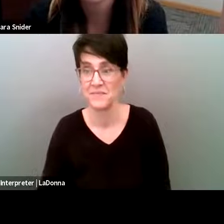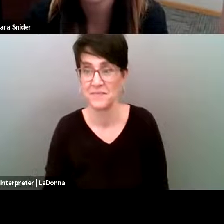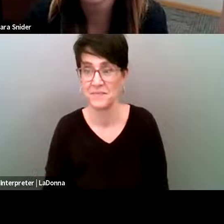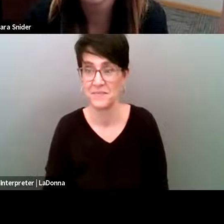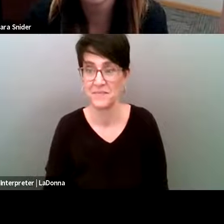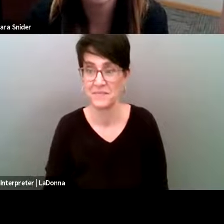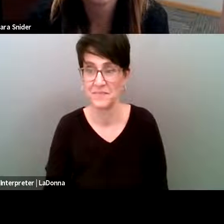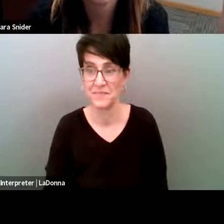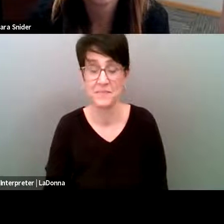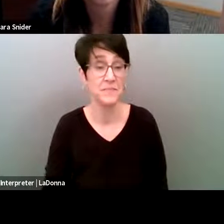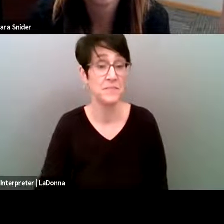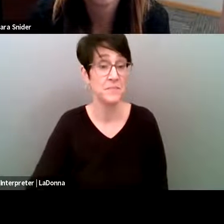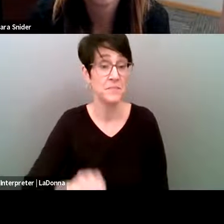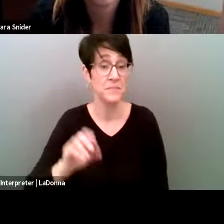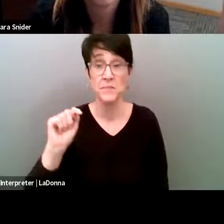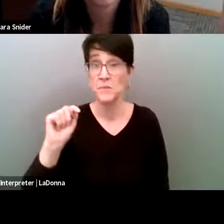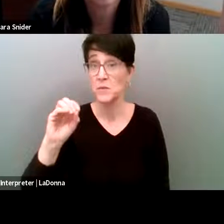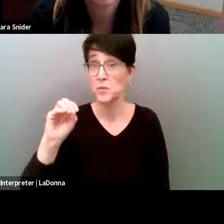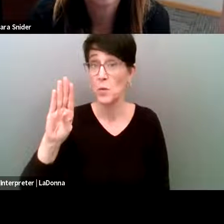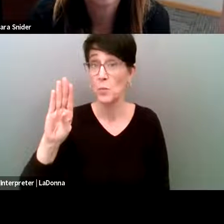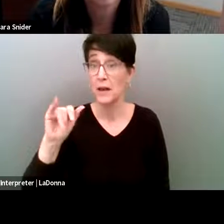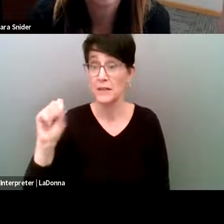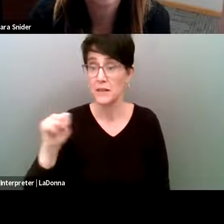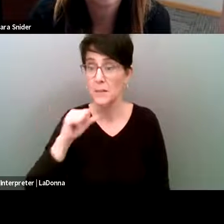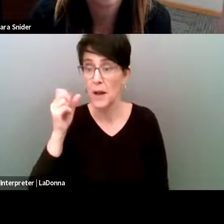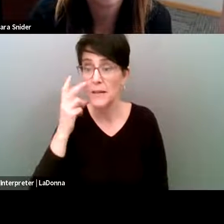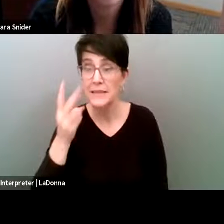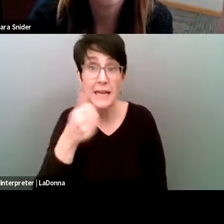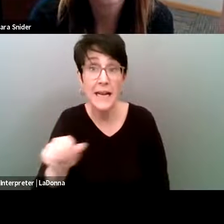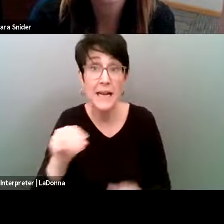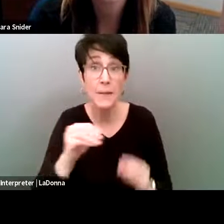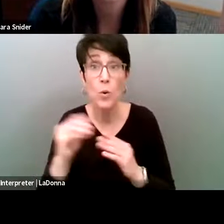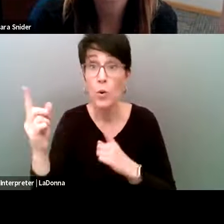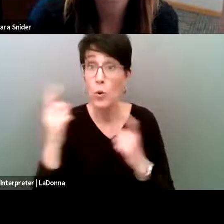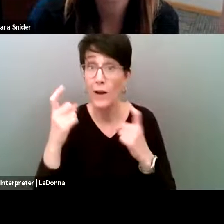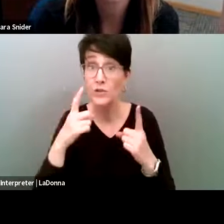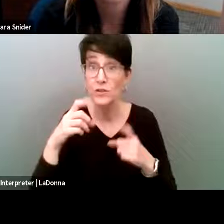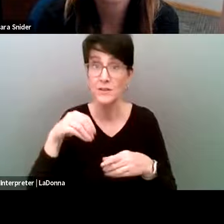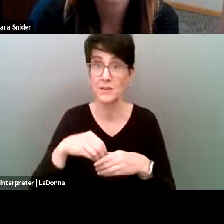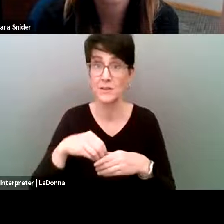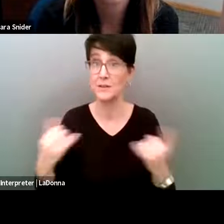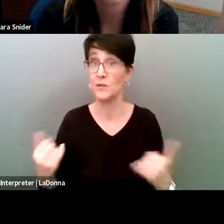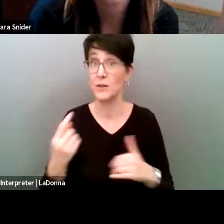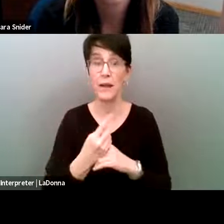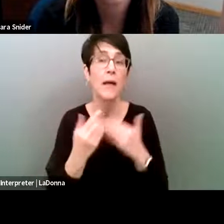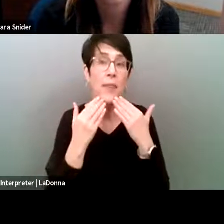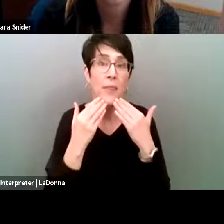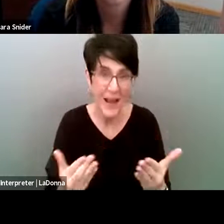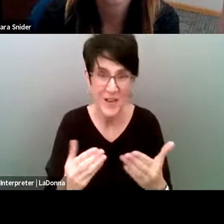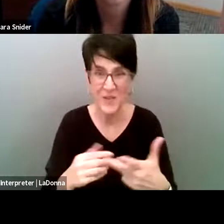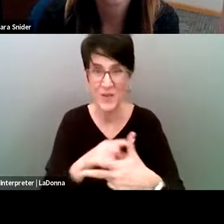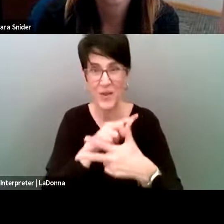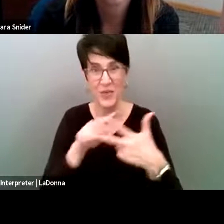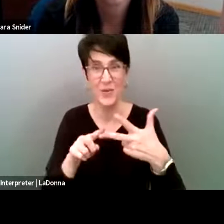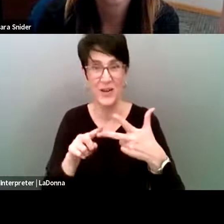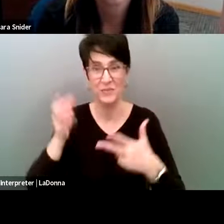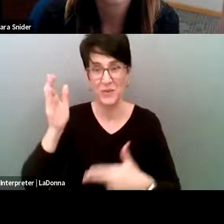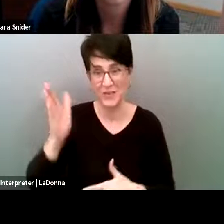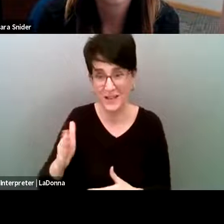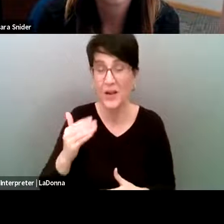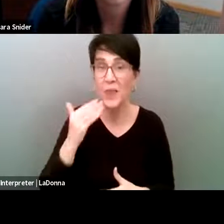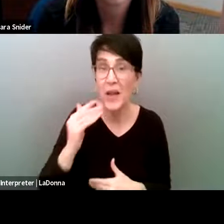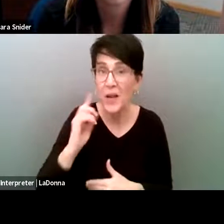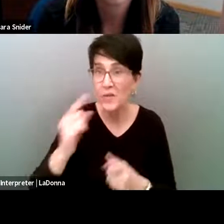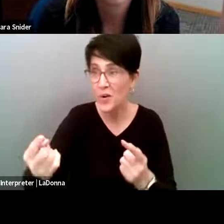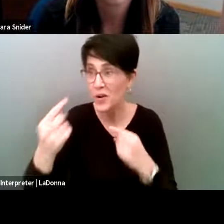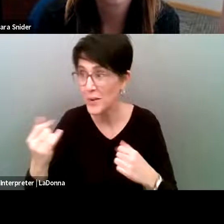Well, not seeing any more questions in the Q&A. I guess I would like to thank all of our presenters. Did a fantastic job today, and I'd like to thank everybody for showing up,